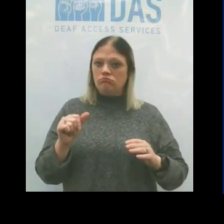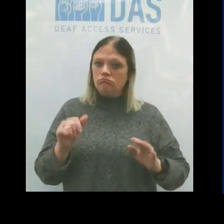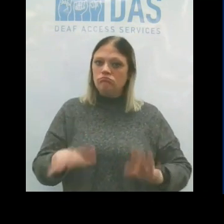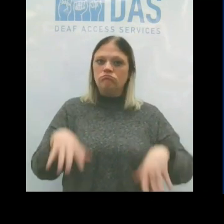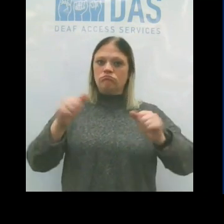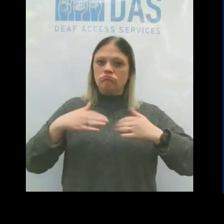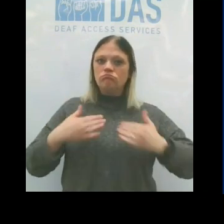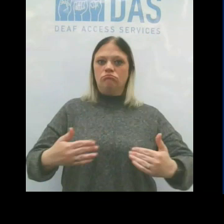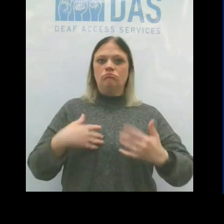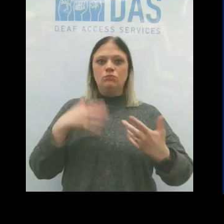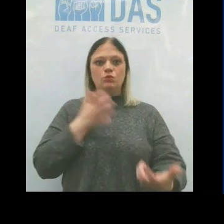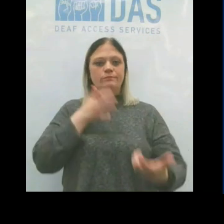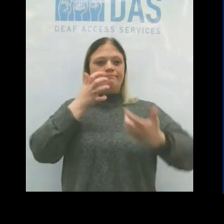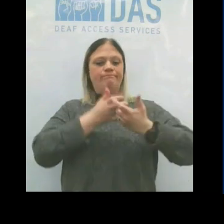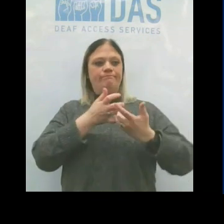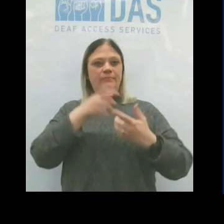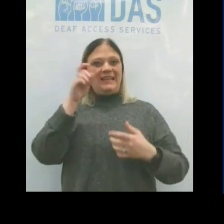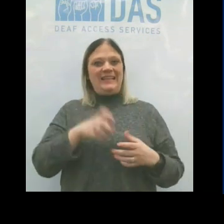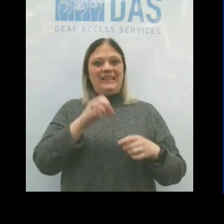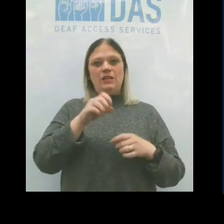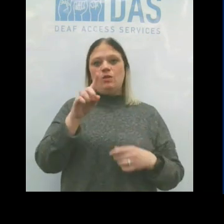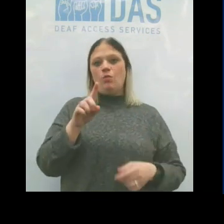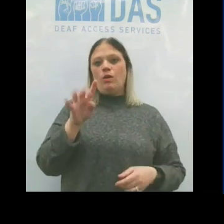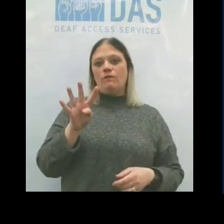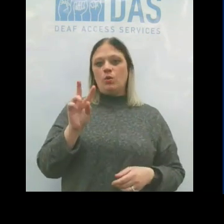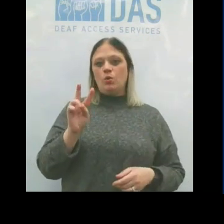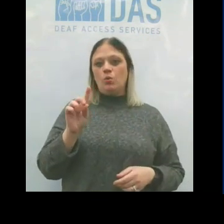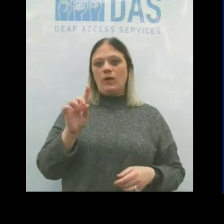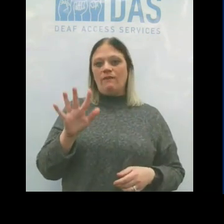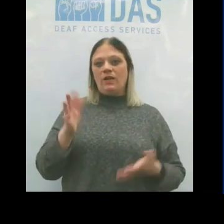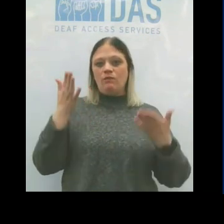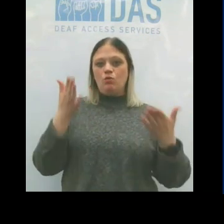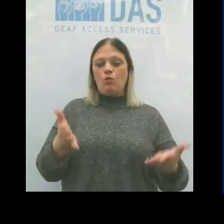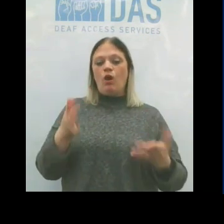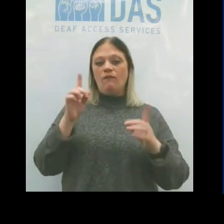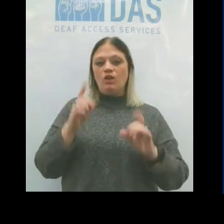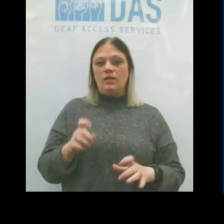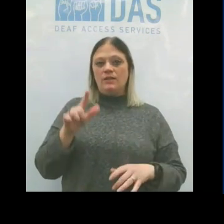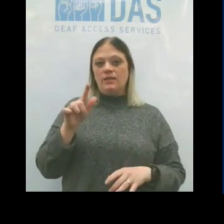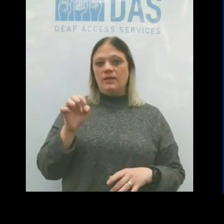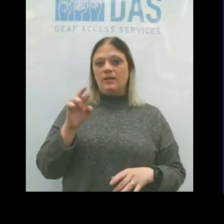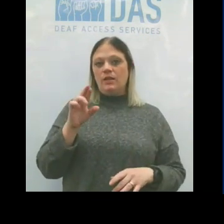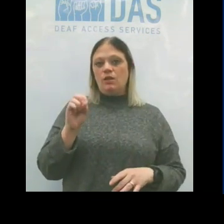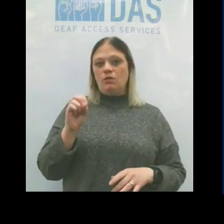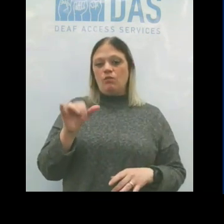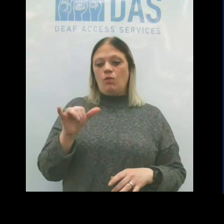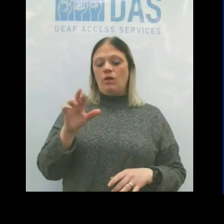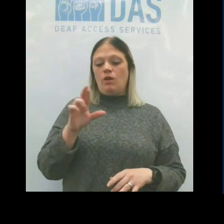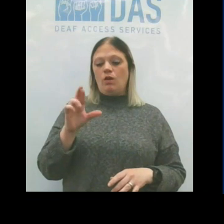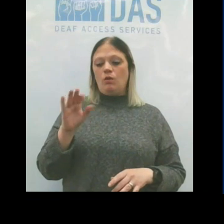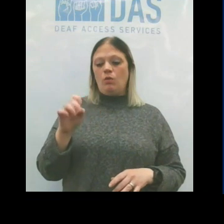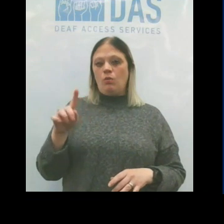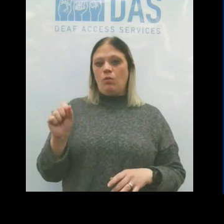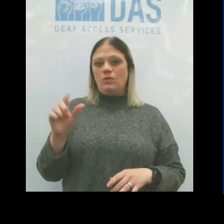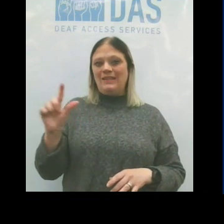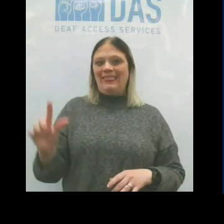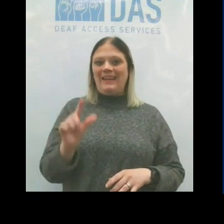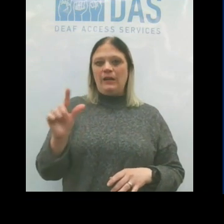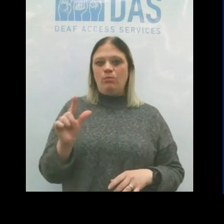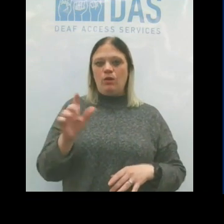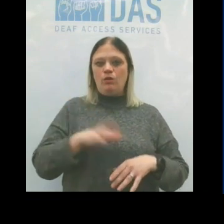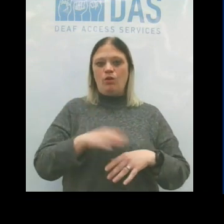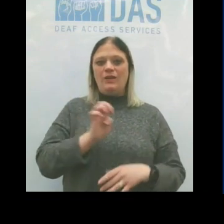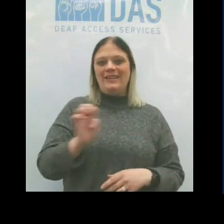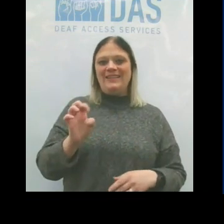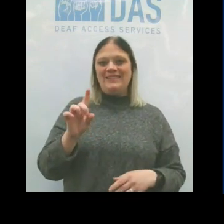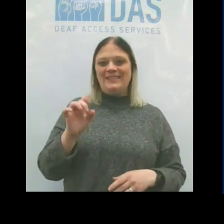the 14215 district to offer testing at the Leroy R. Coles Jr. Library on East Delavan Avenue. And